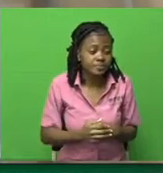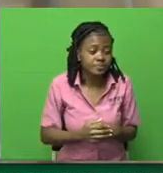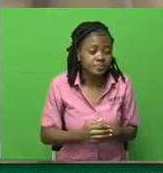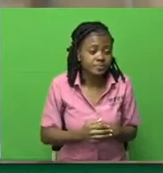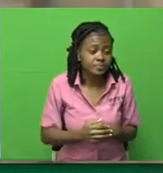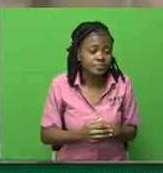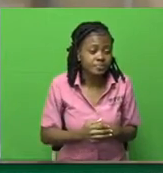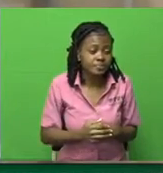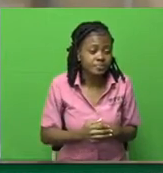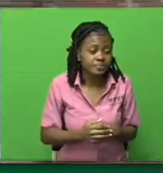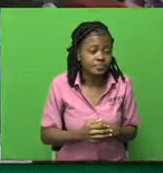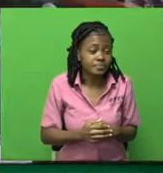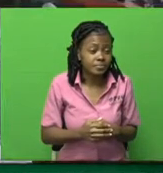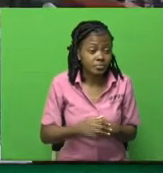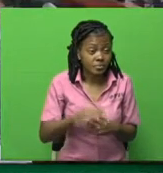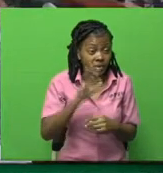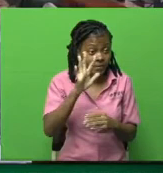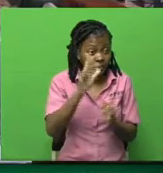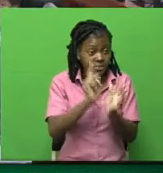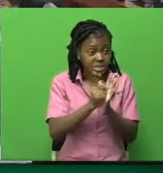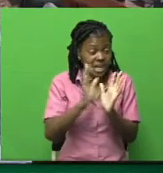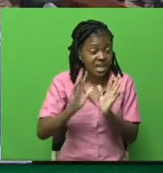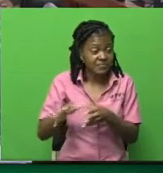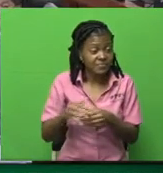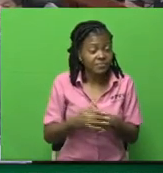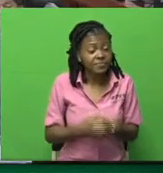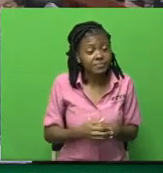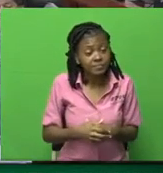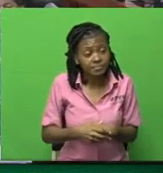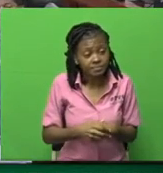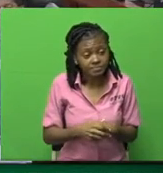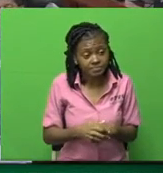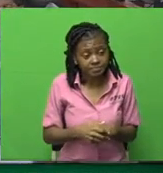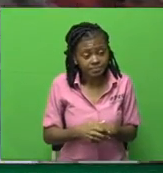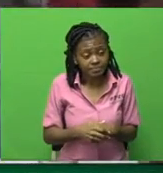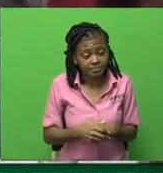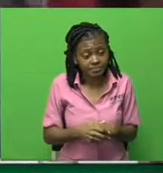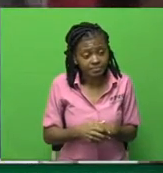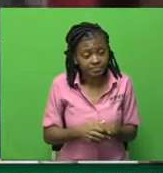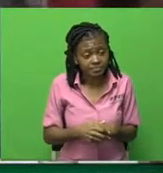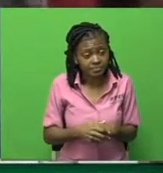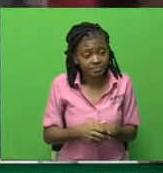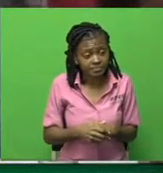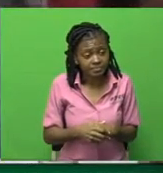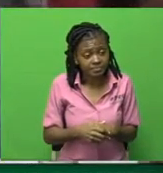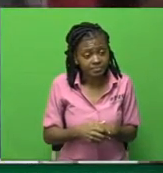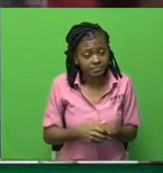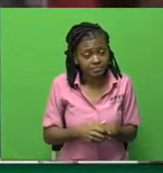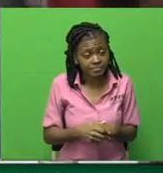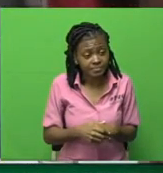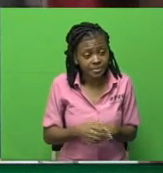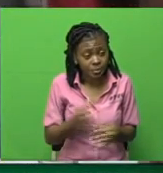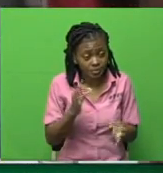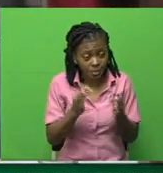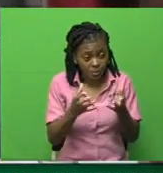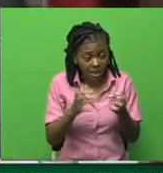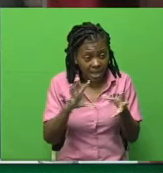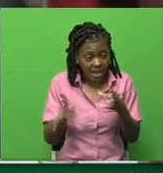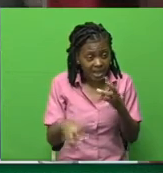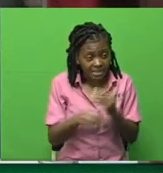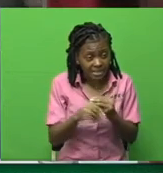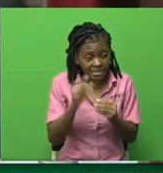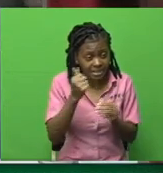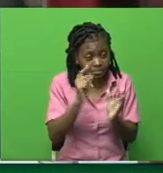honorable member you have five more minutes of speaking time you may request an additional 10 minutes I'm requesting 10 minutes please